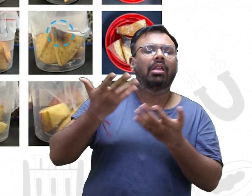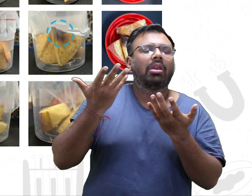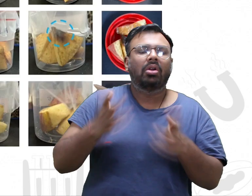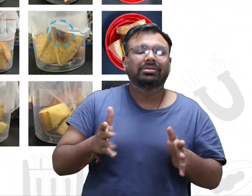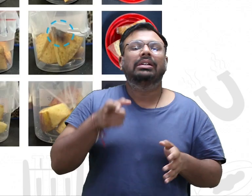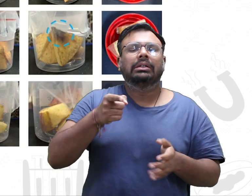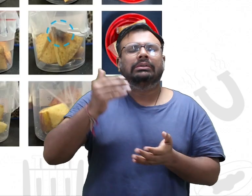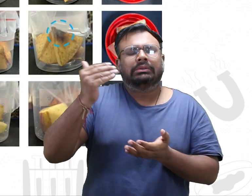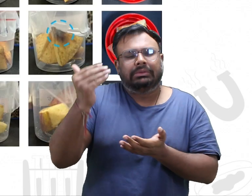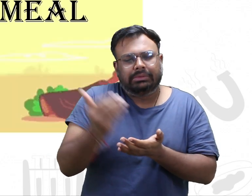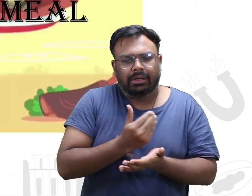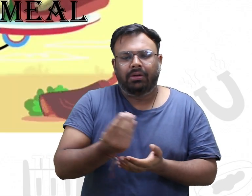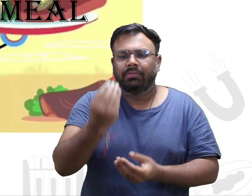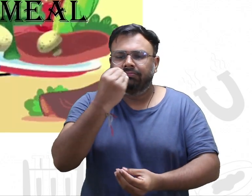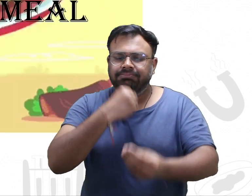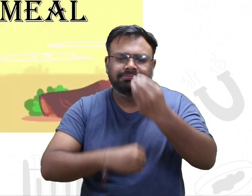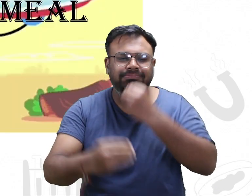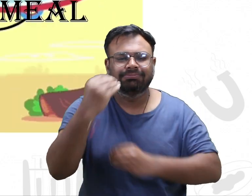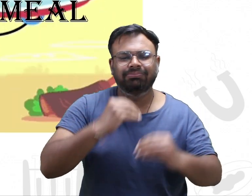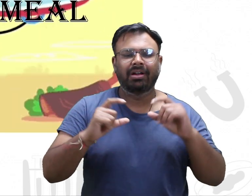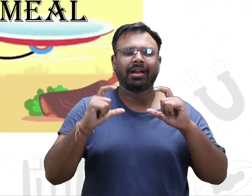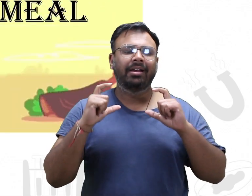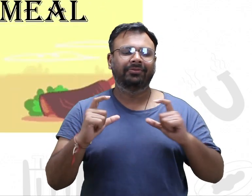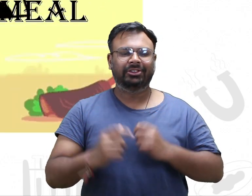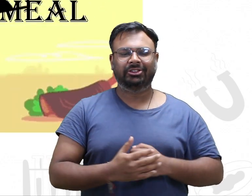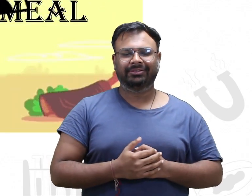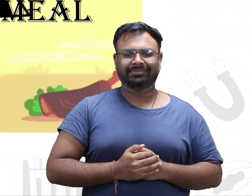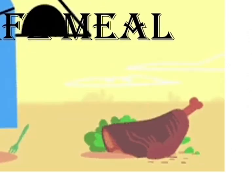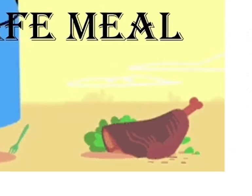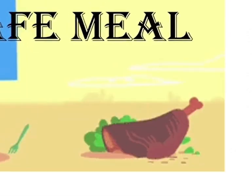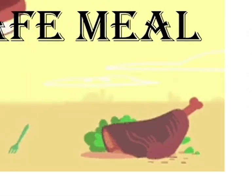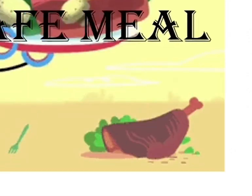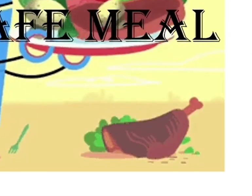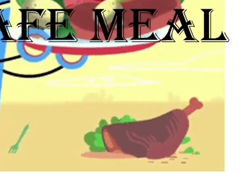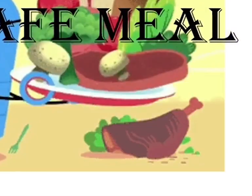for food preservation. Safe seal, safe meal.